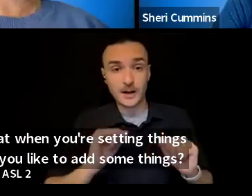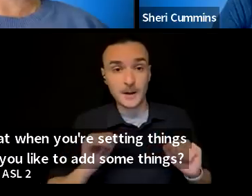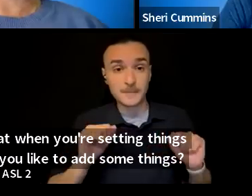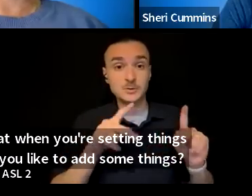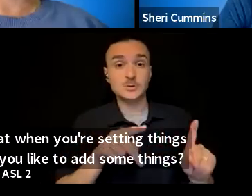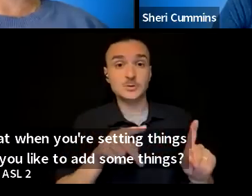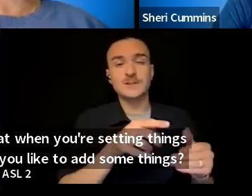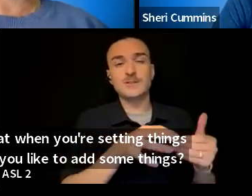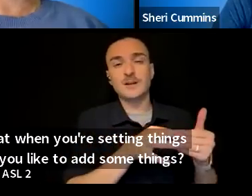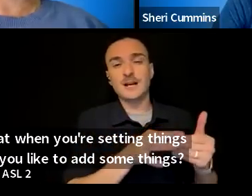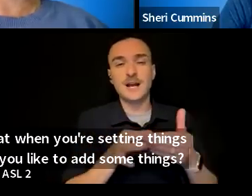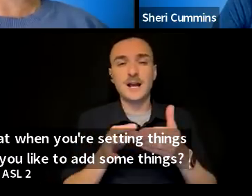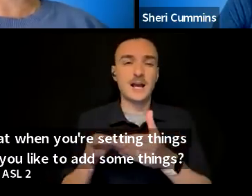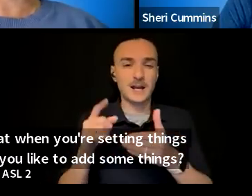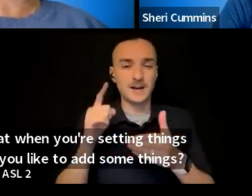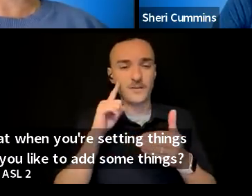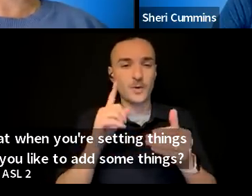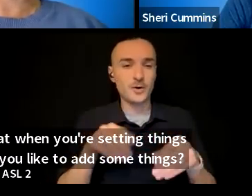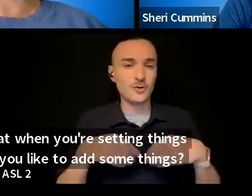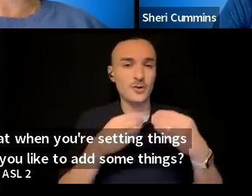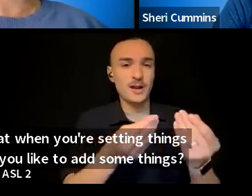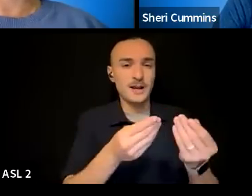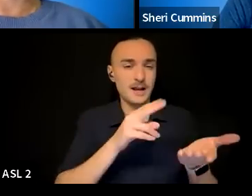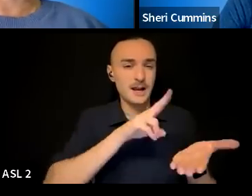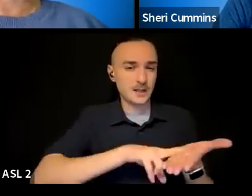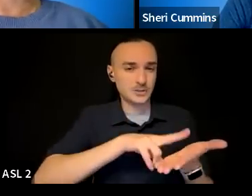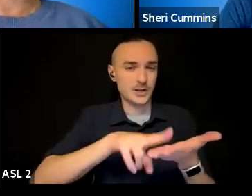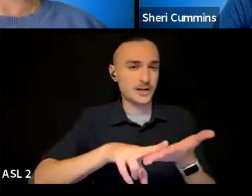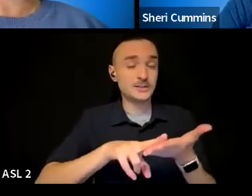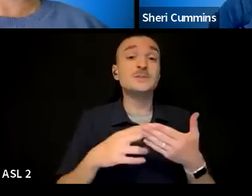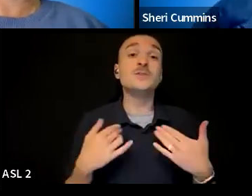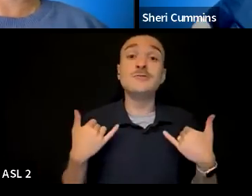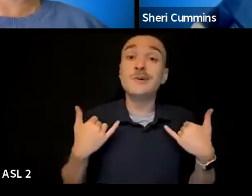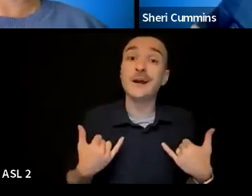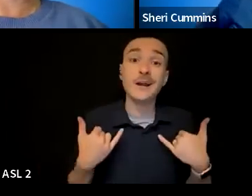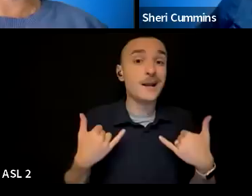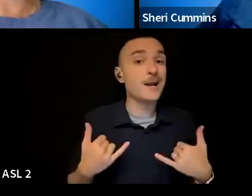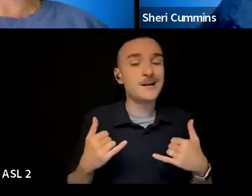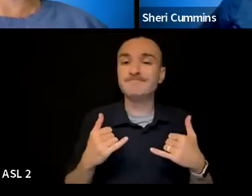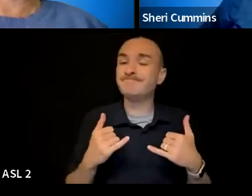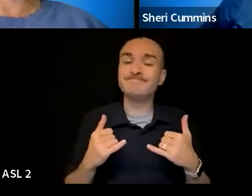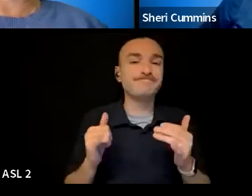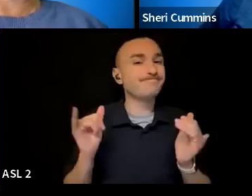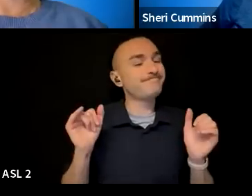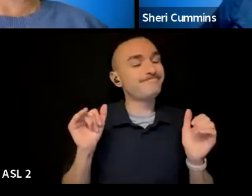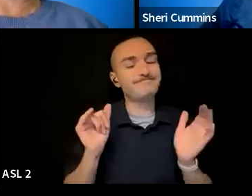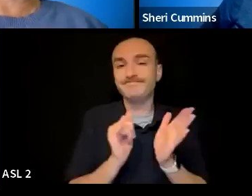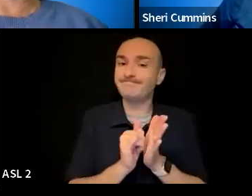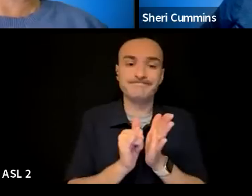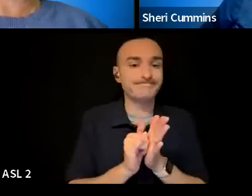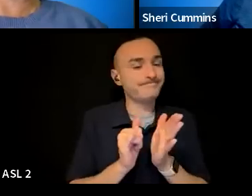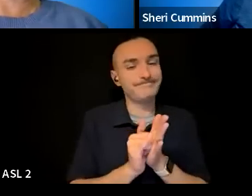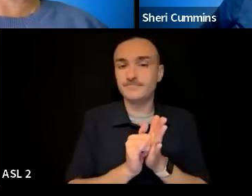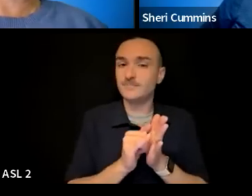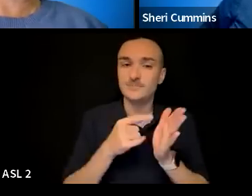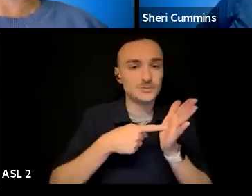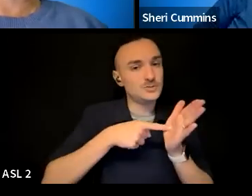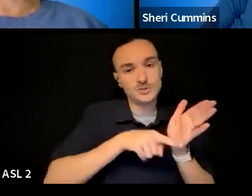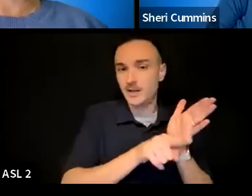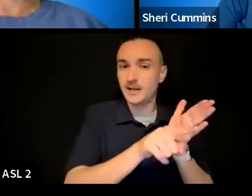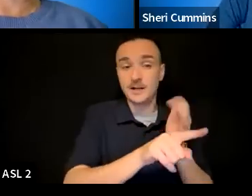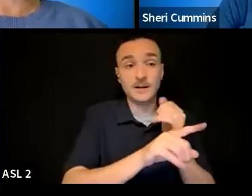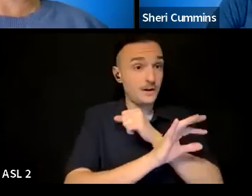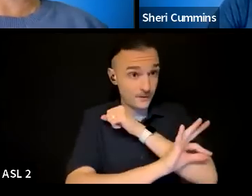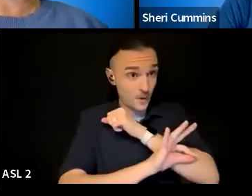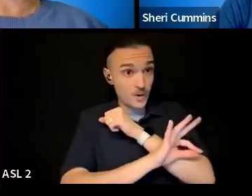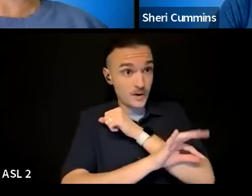granted contracts. I know at this current moment, there is not a filterability specifically for foreign funding opportunities. That is something